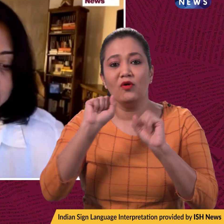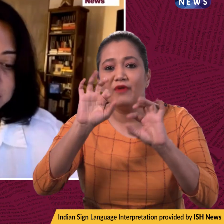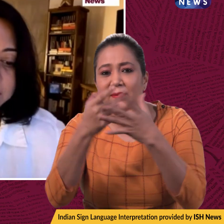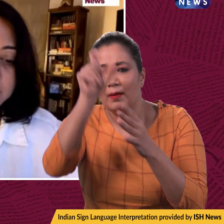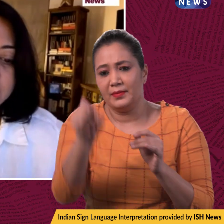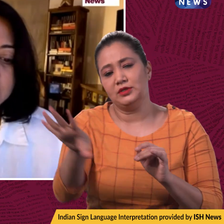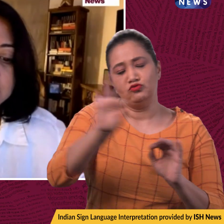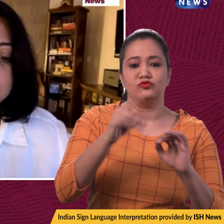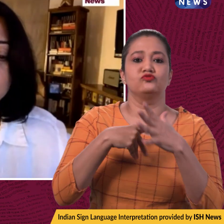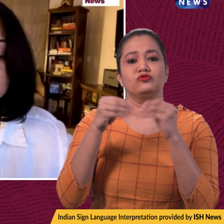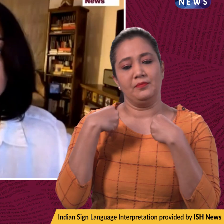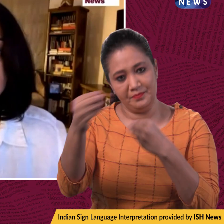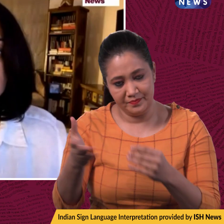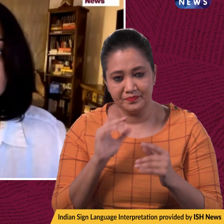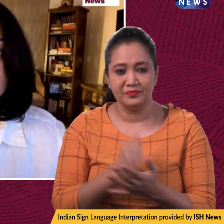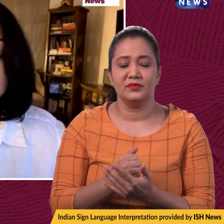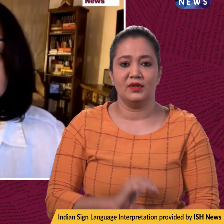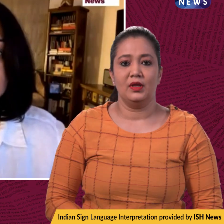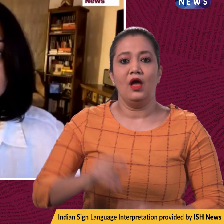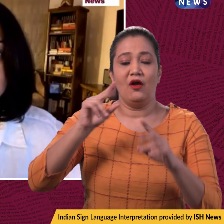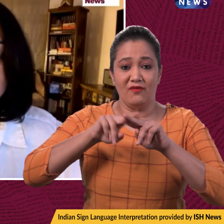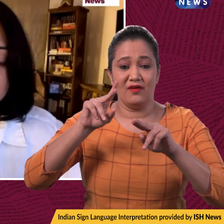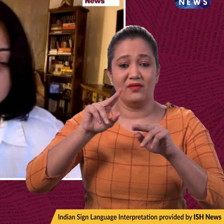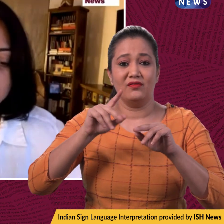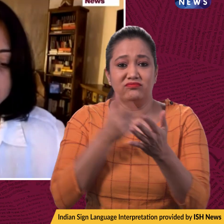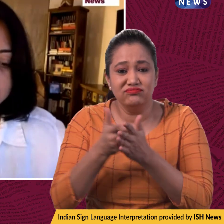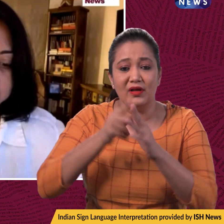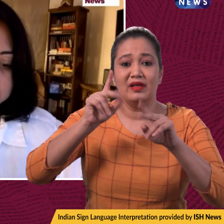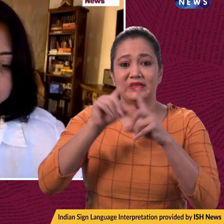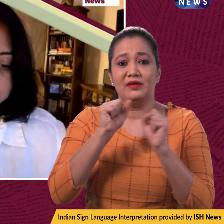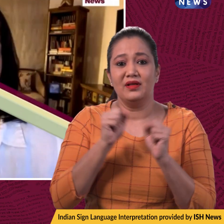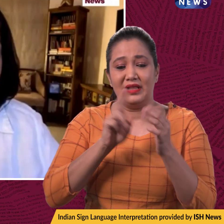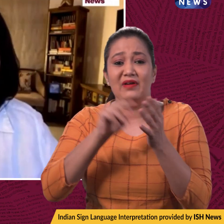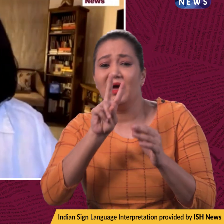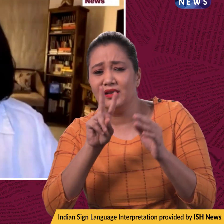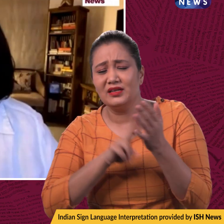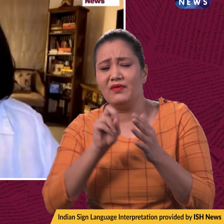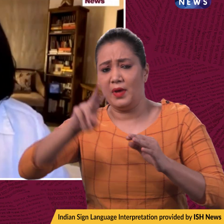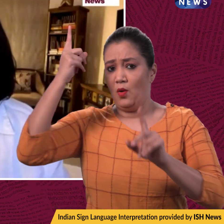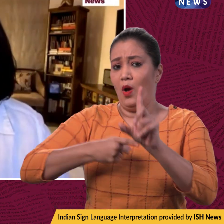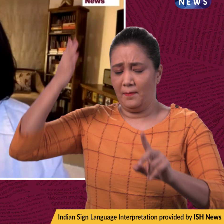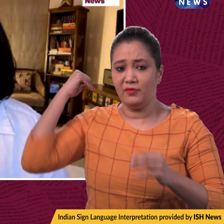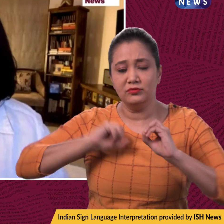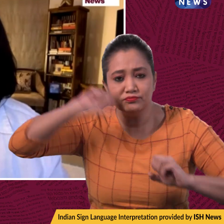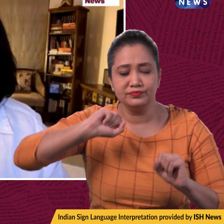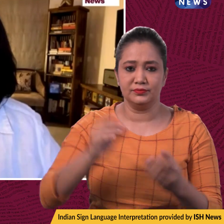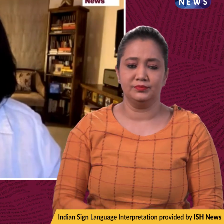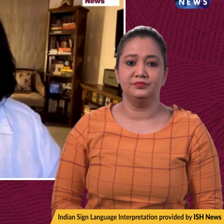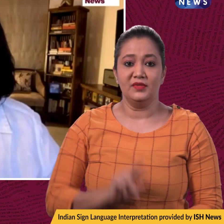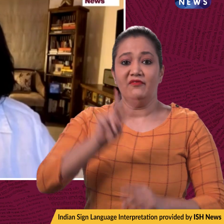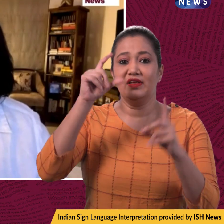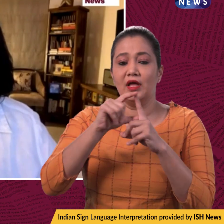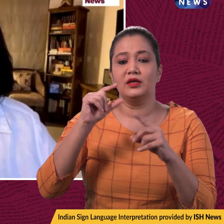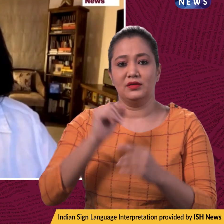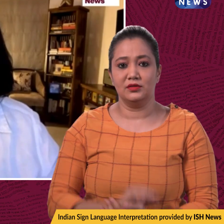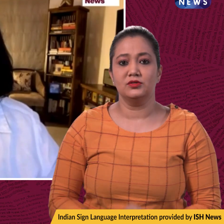in their family. Farmers have been protesting at the borders of Delhi since November last year. But there's an update on the Veer Das